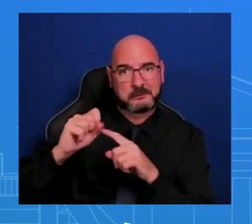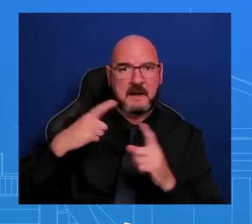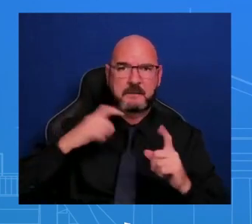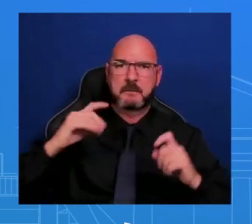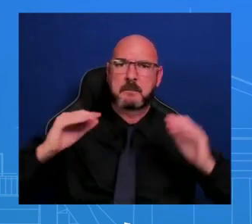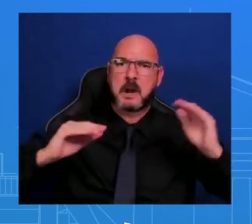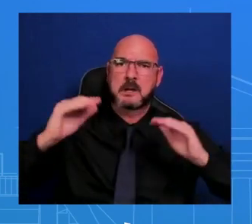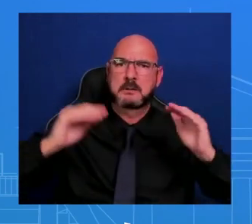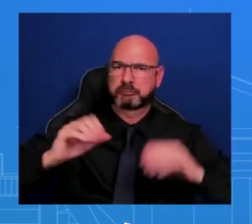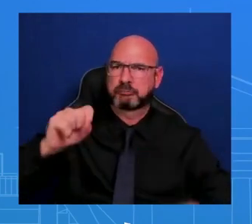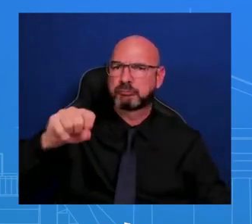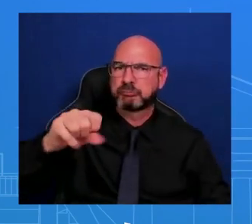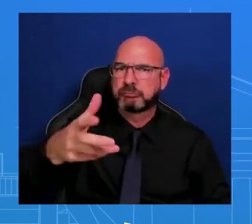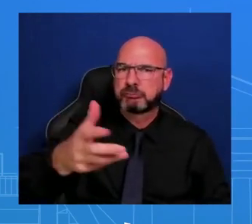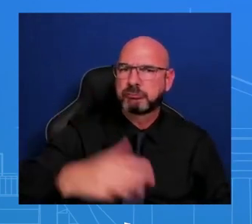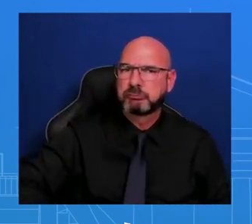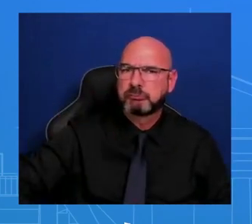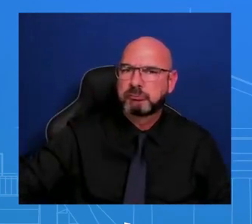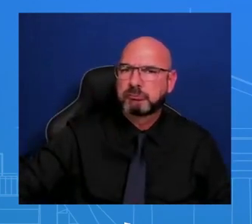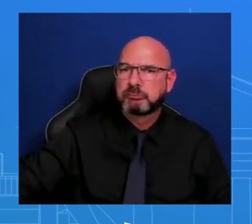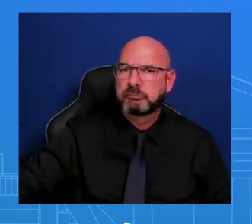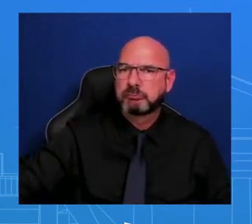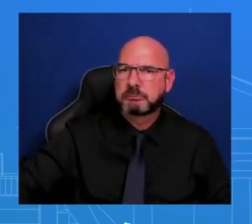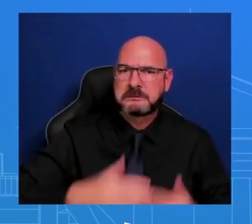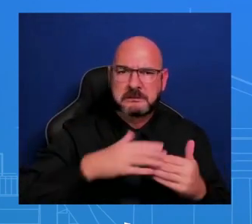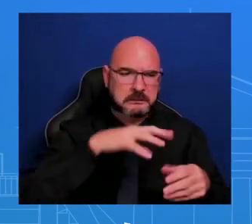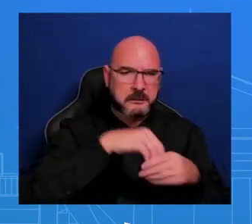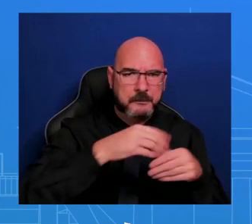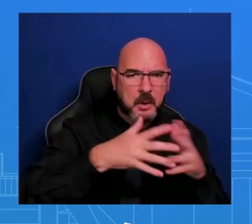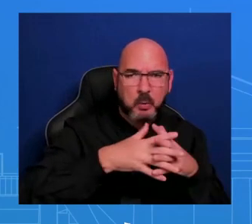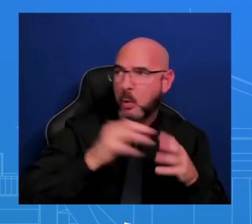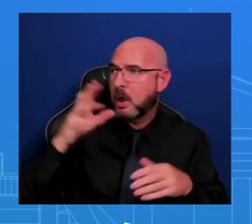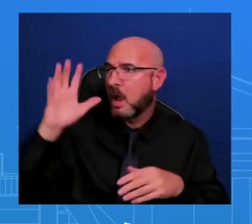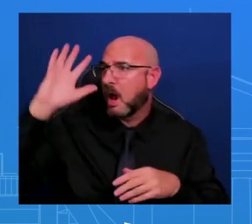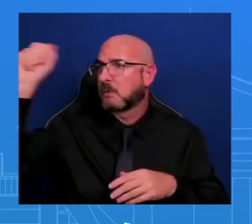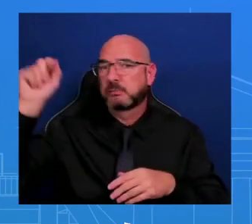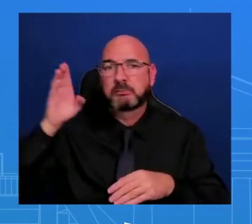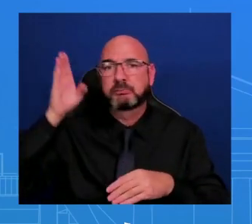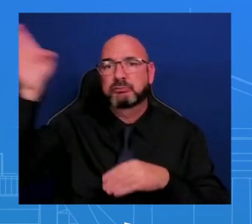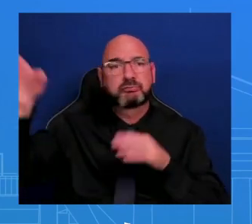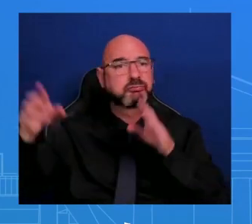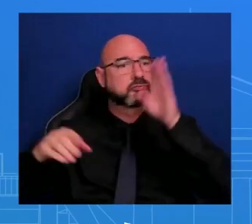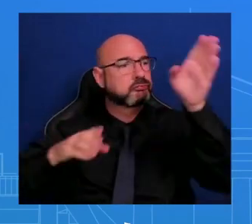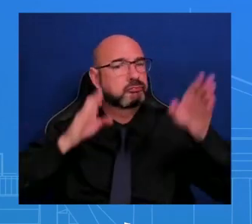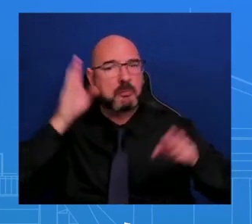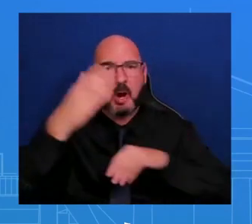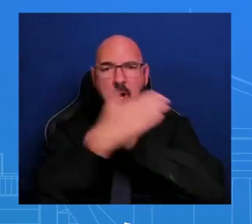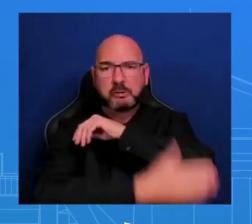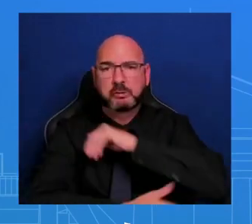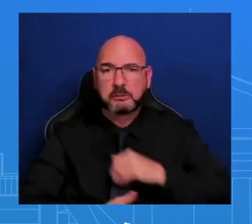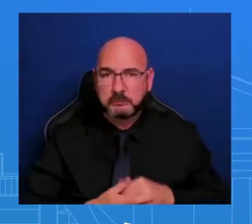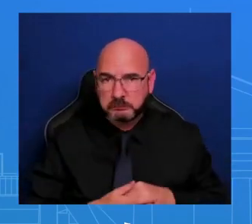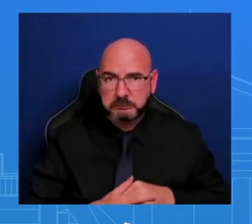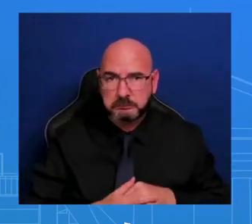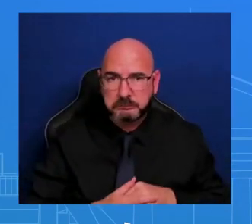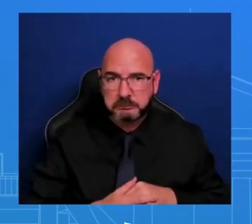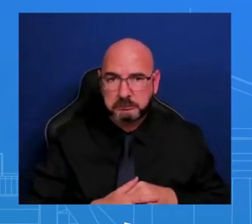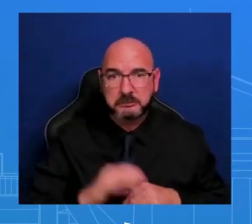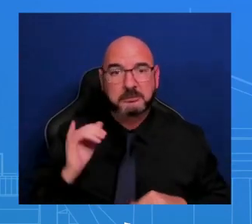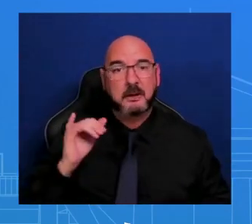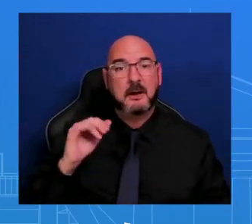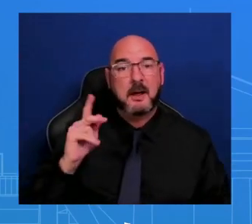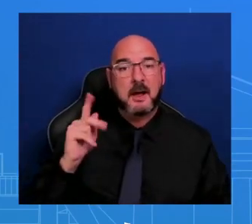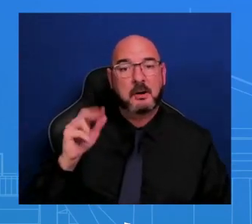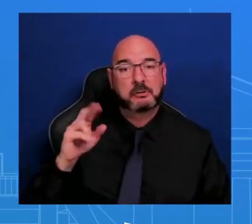between those gets blurred pretty dang quickly, as Kareem was talking about at the opening, in terms of the spillover of domestic potential threats